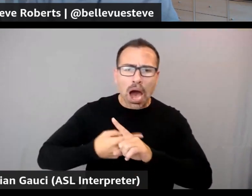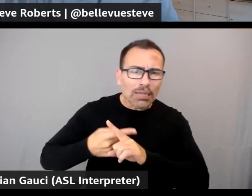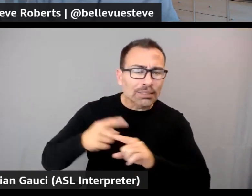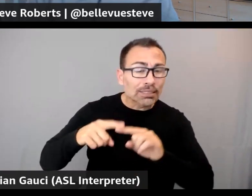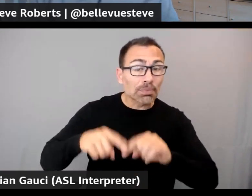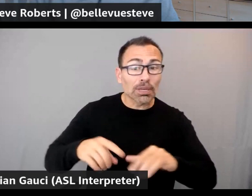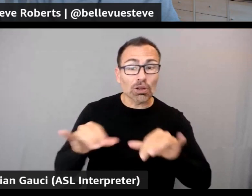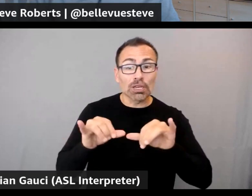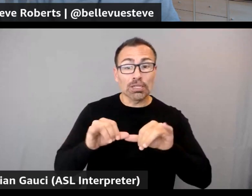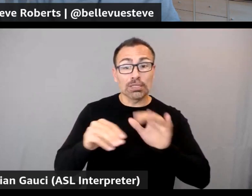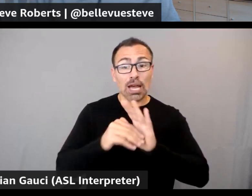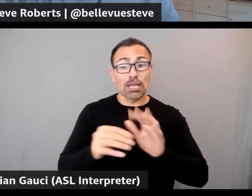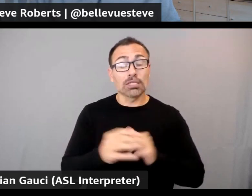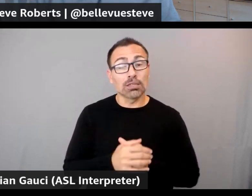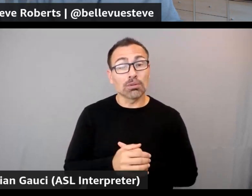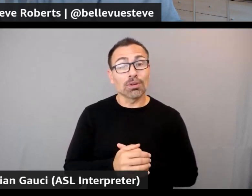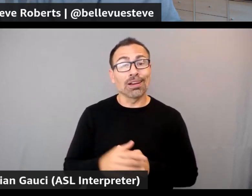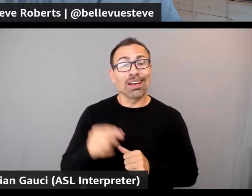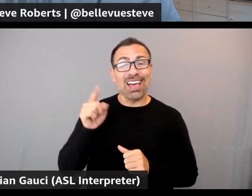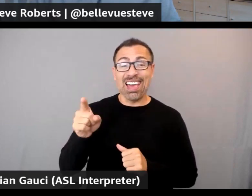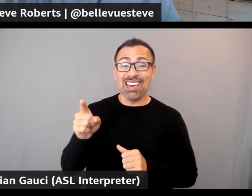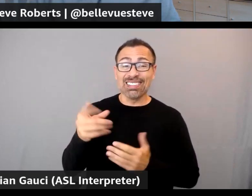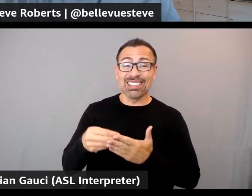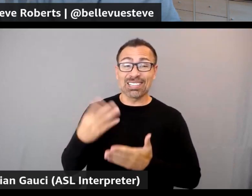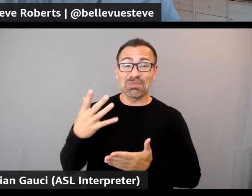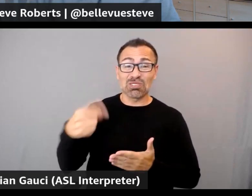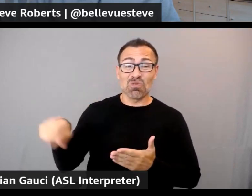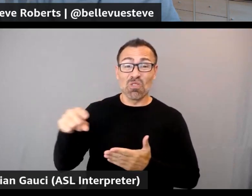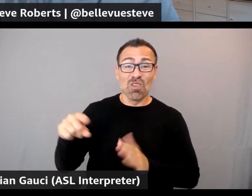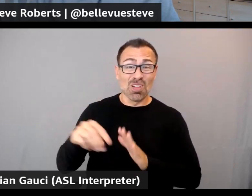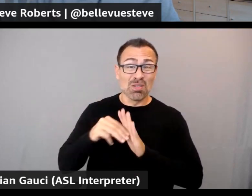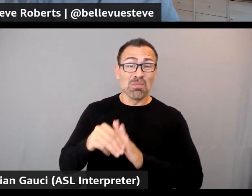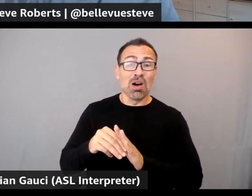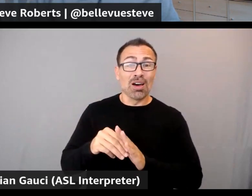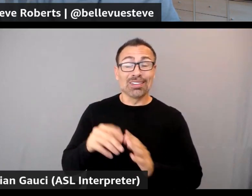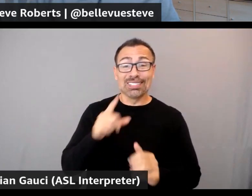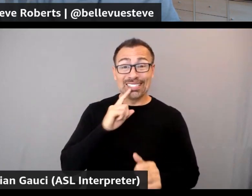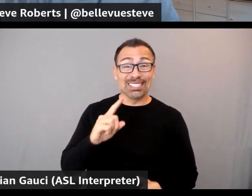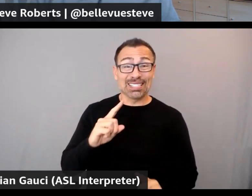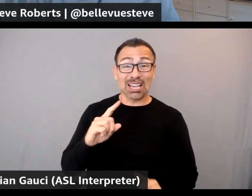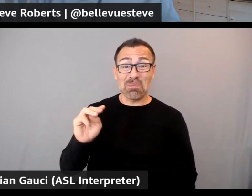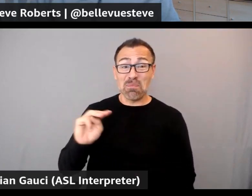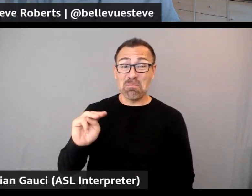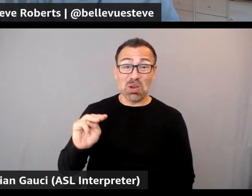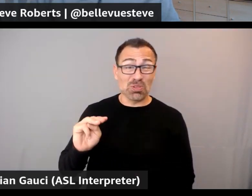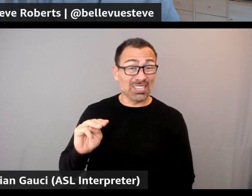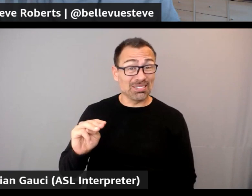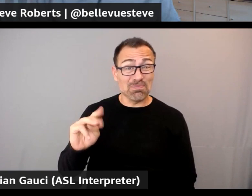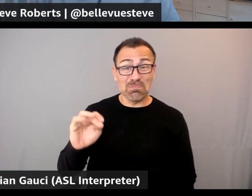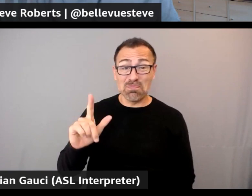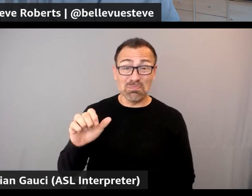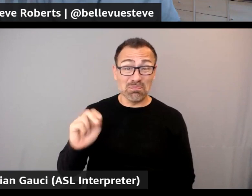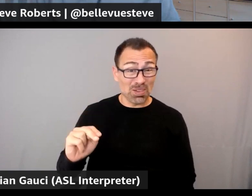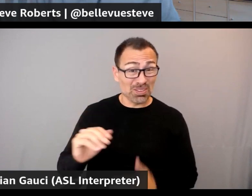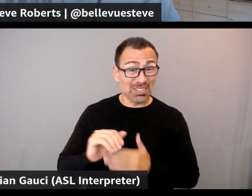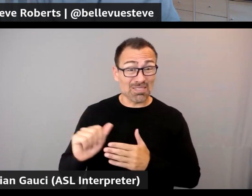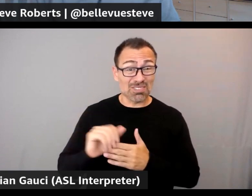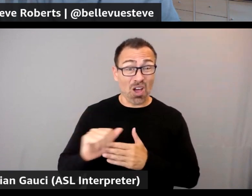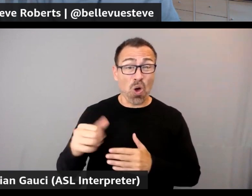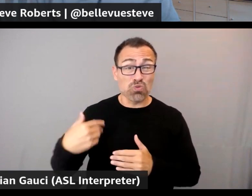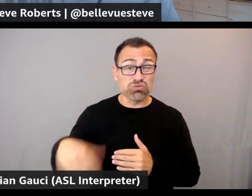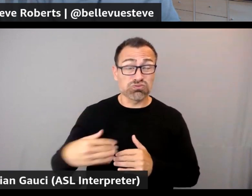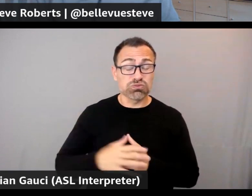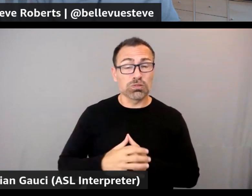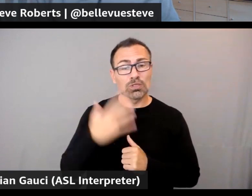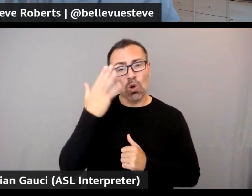the expenditure on these models is measured in millions of dollars. So the reason we've built Tranium